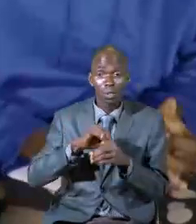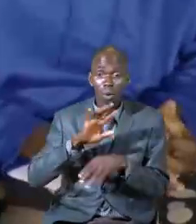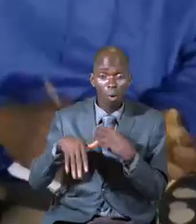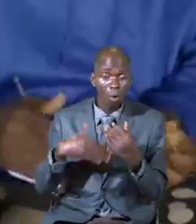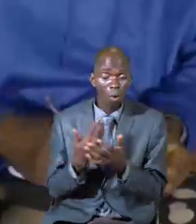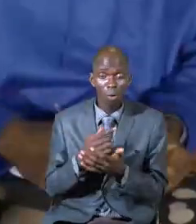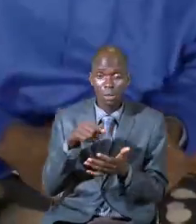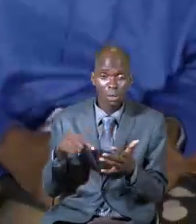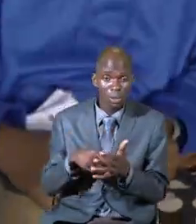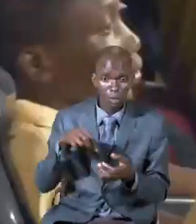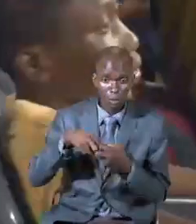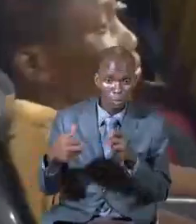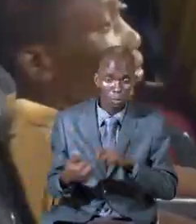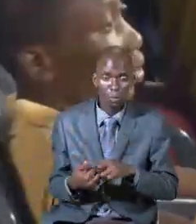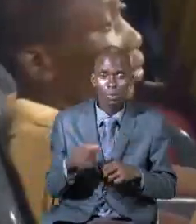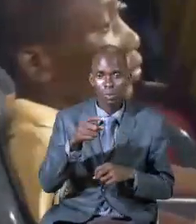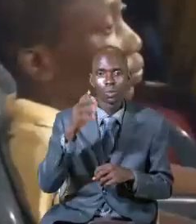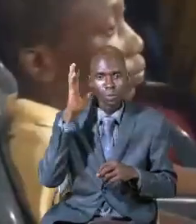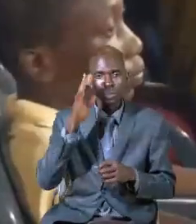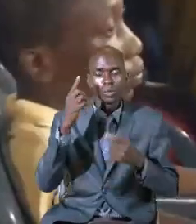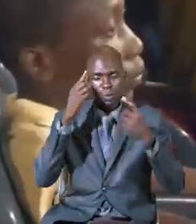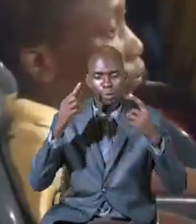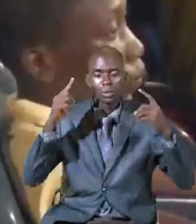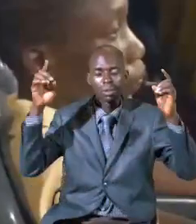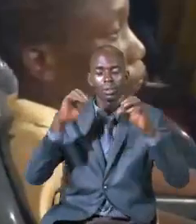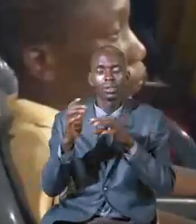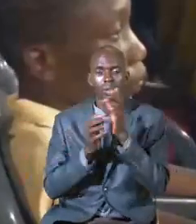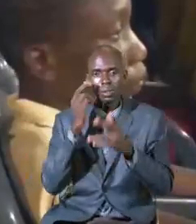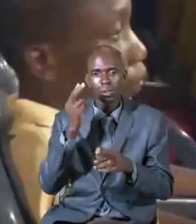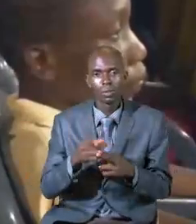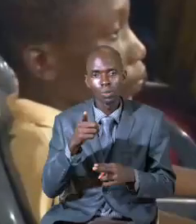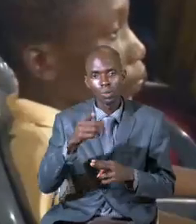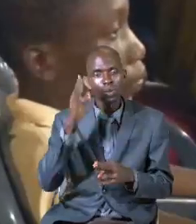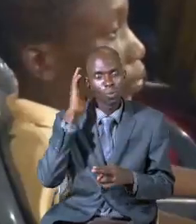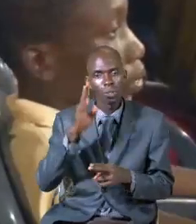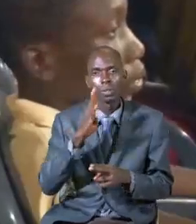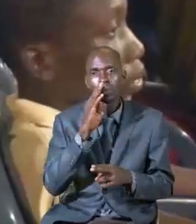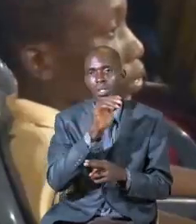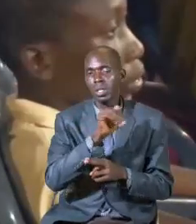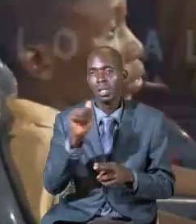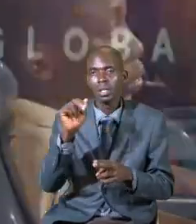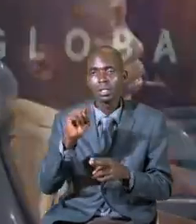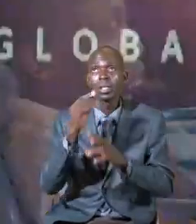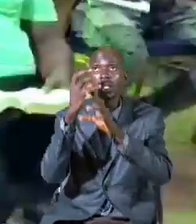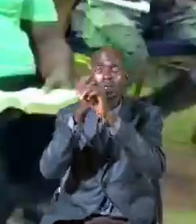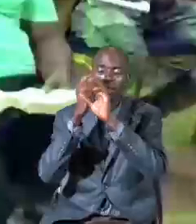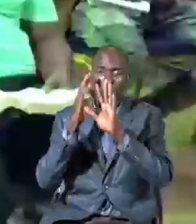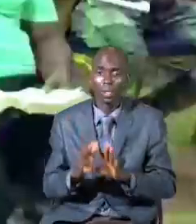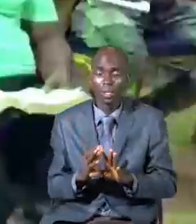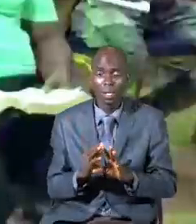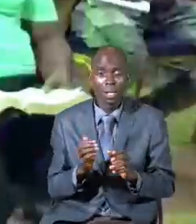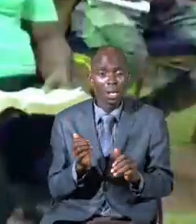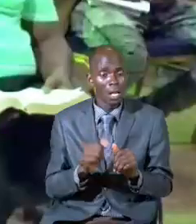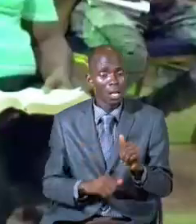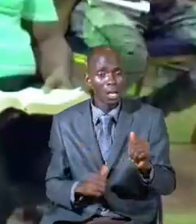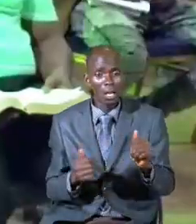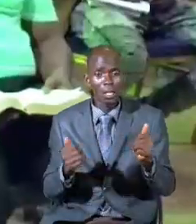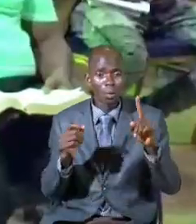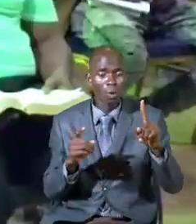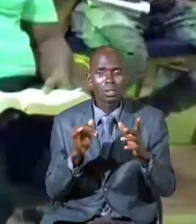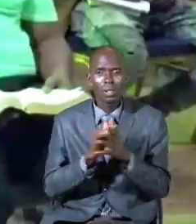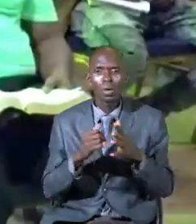You'll be an achiever. A person that is always complaining, your complaint about the sun will not change the sun. Why